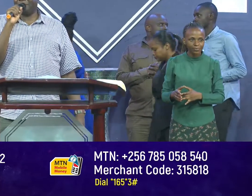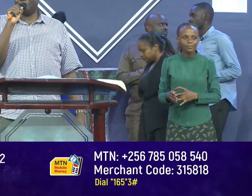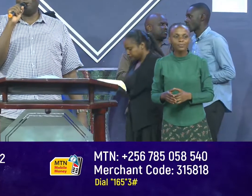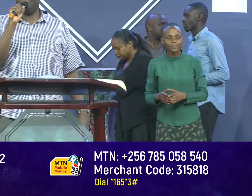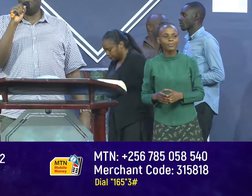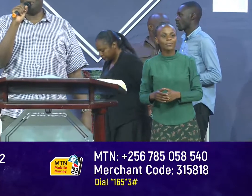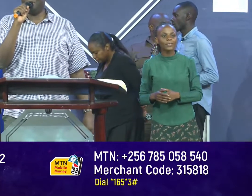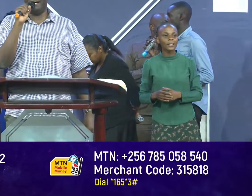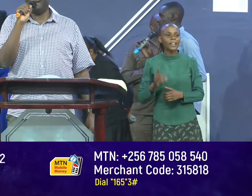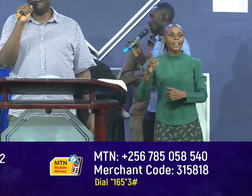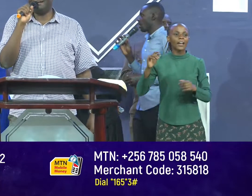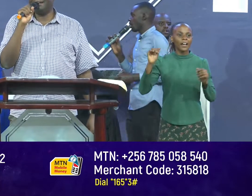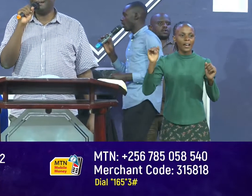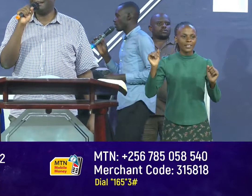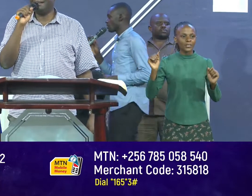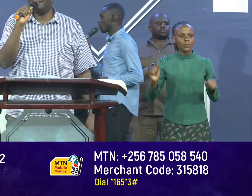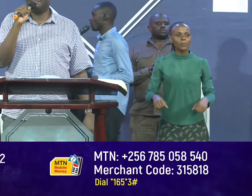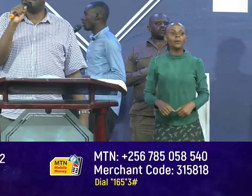yogera asobola,